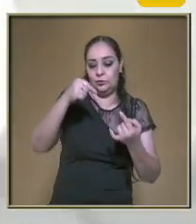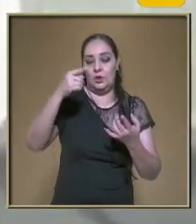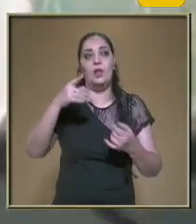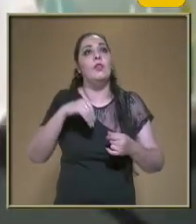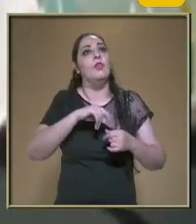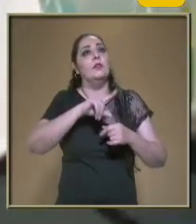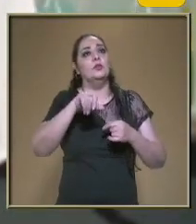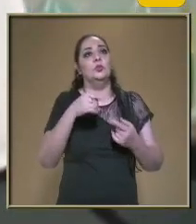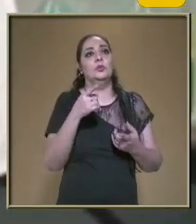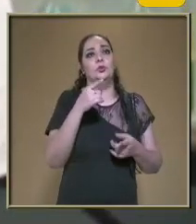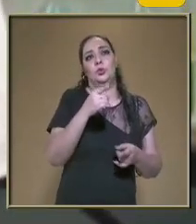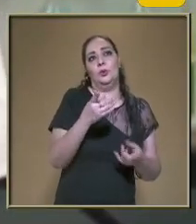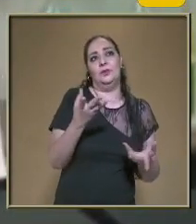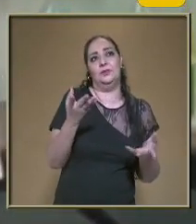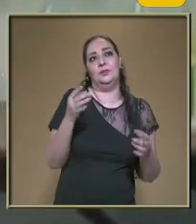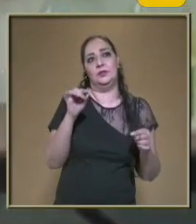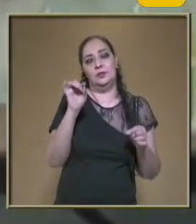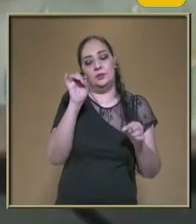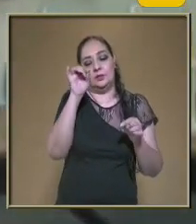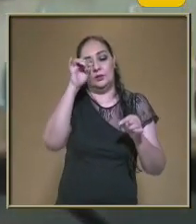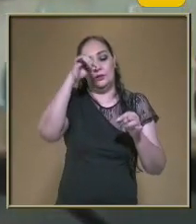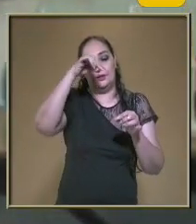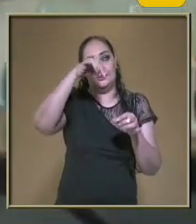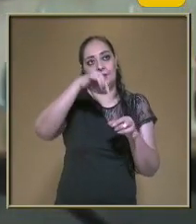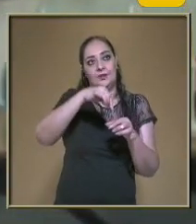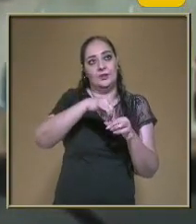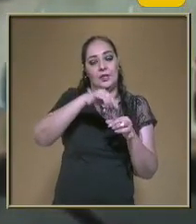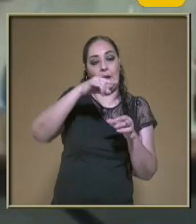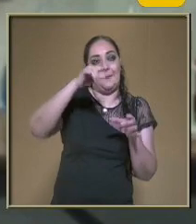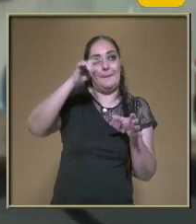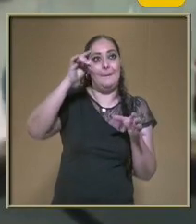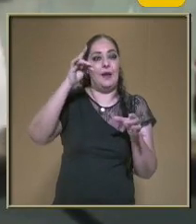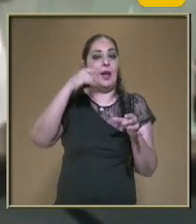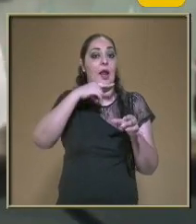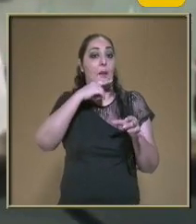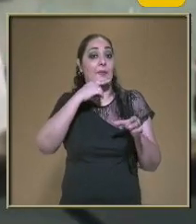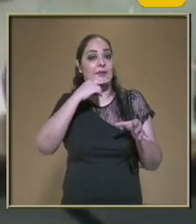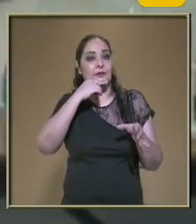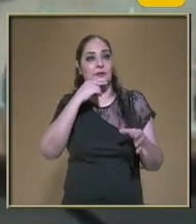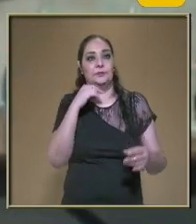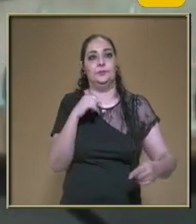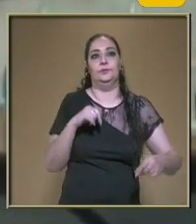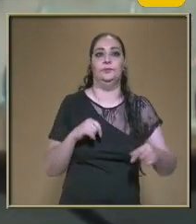Now, add just a touch of glitter, take your pencil,